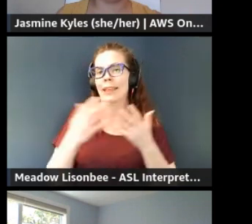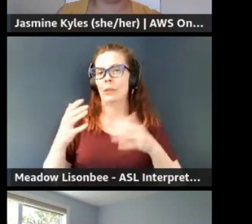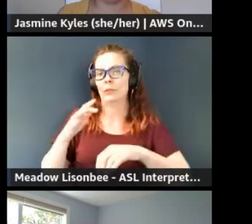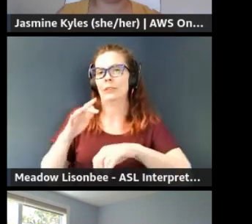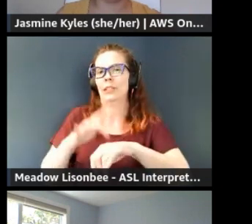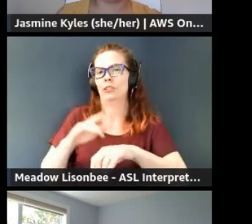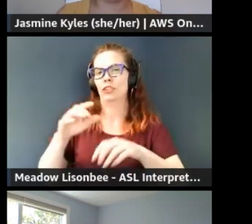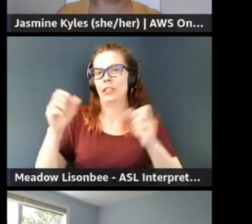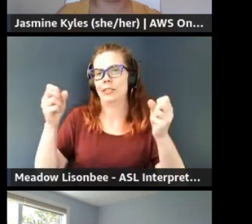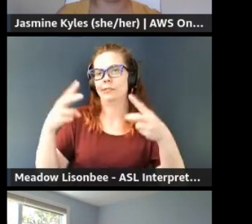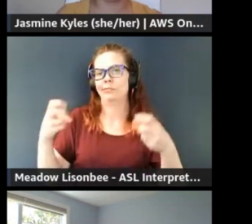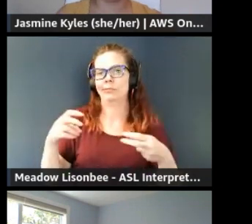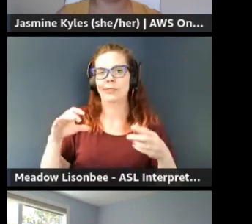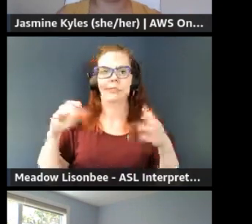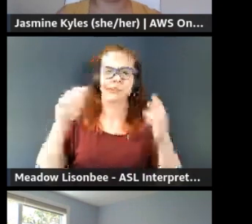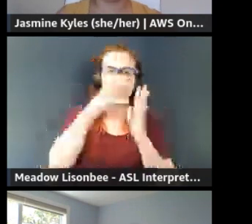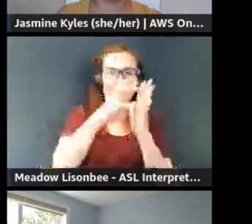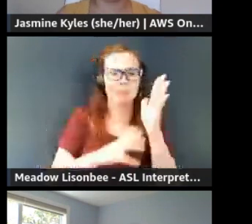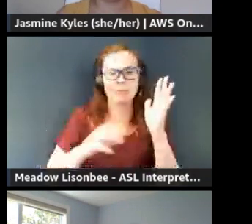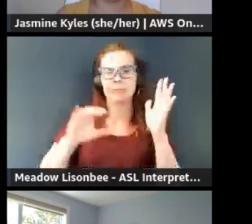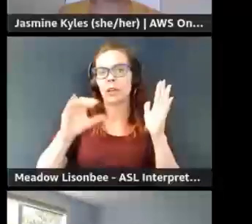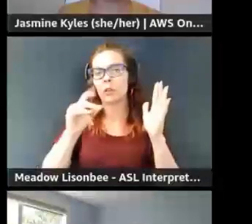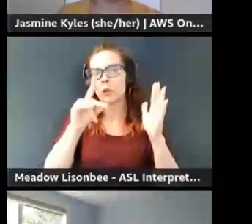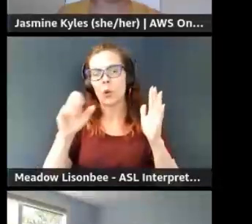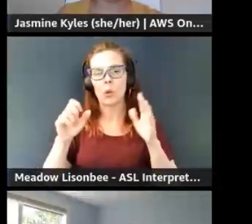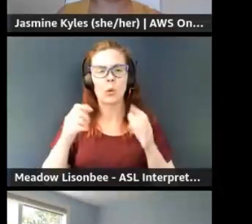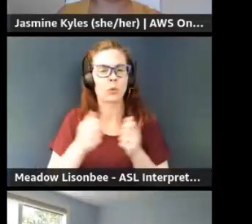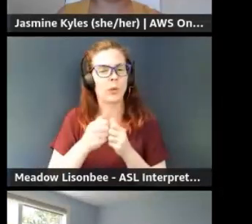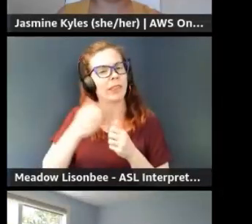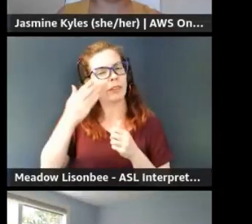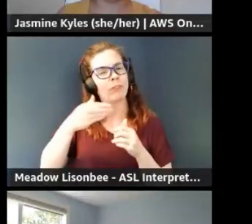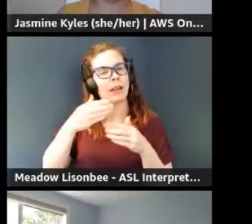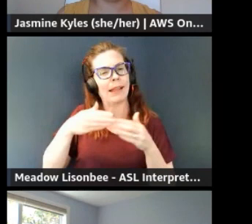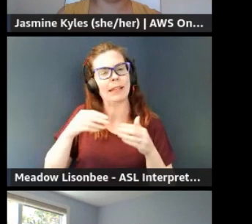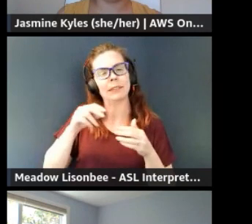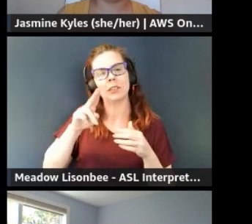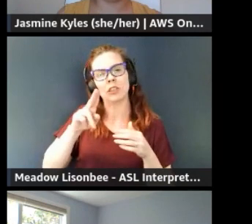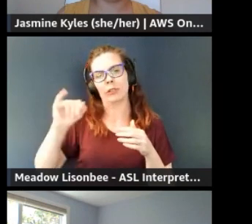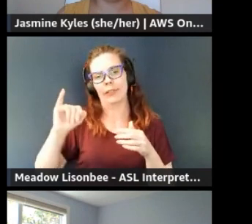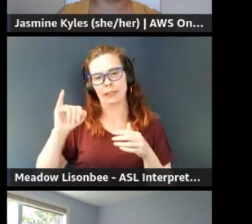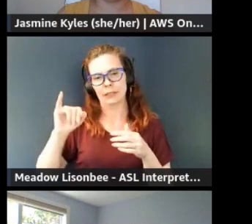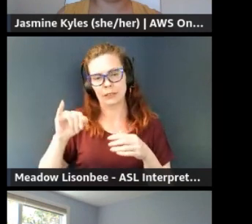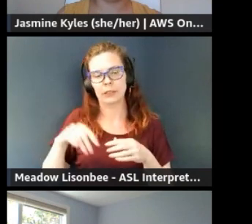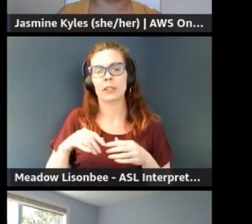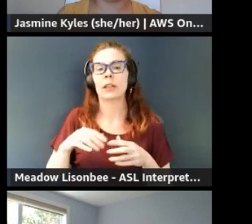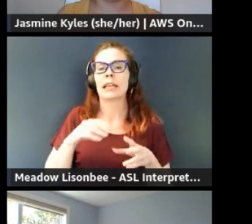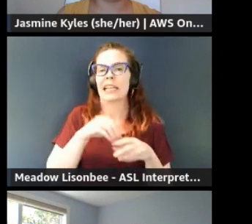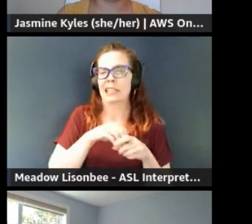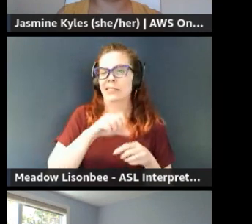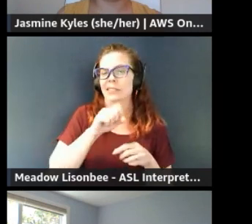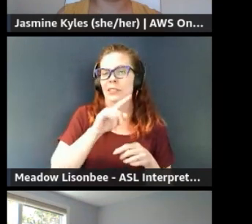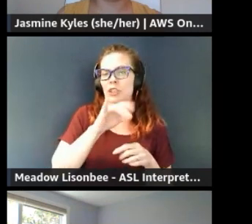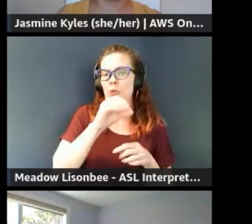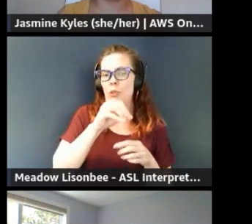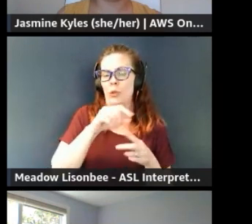piece of code through the front-end user interface in Studio. And then the second is actually